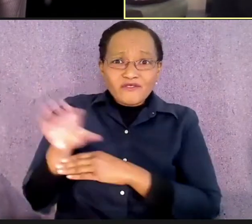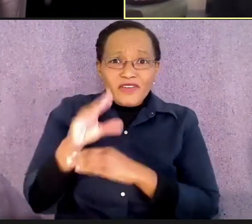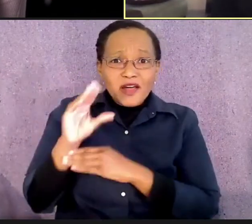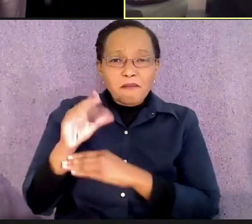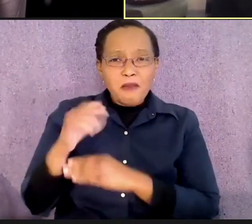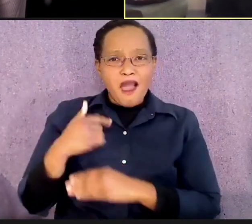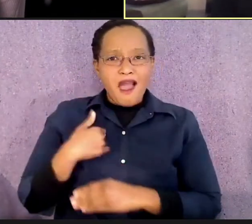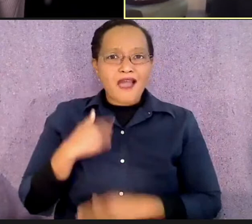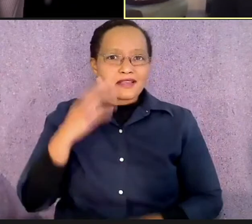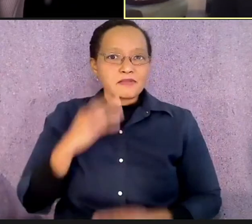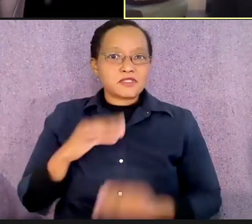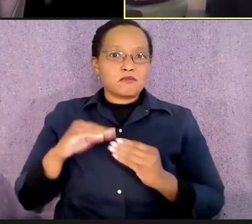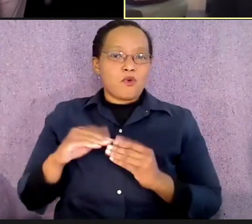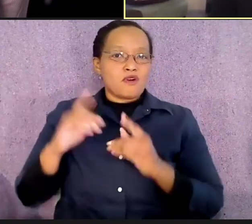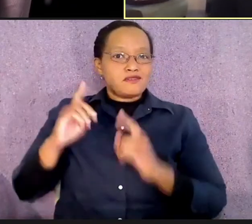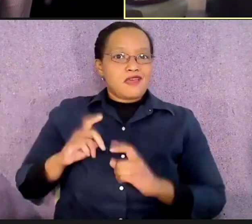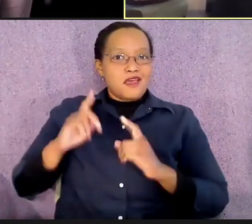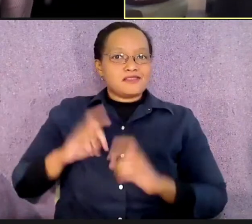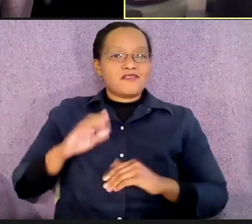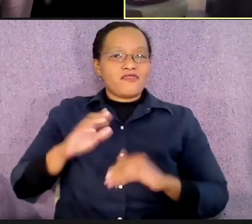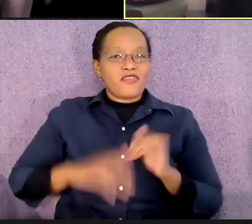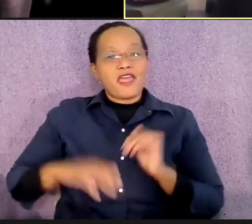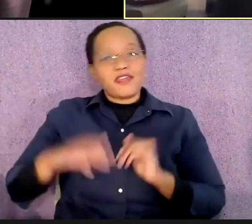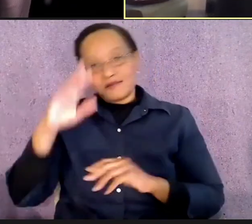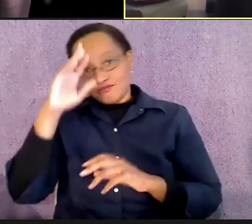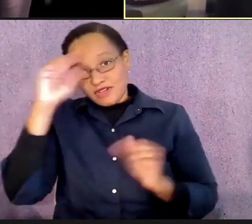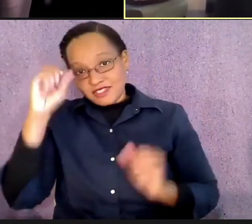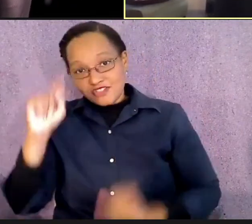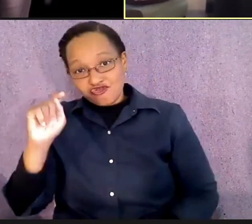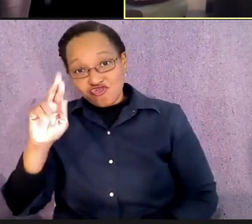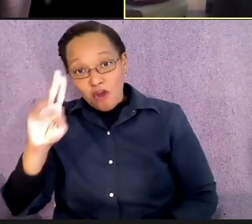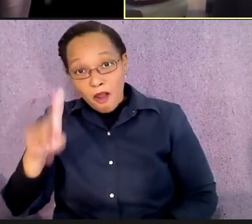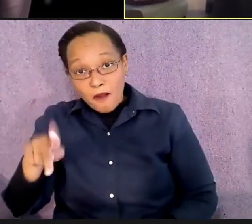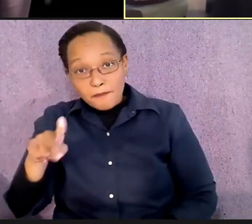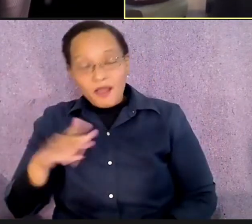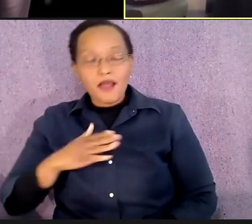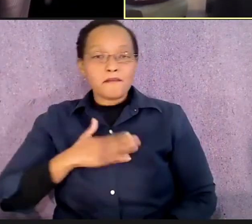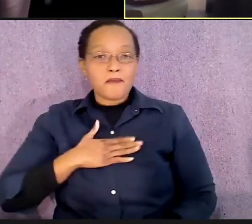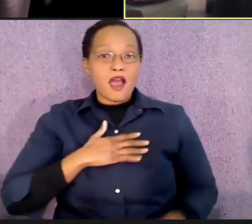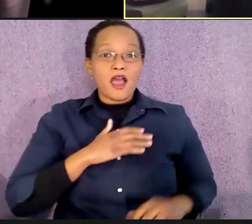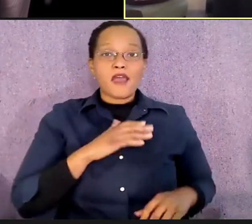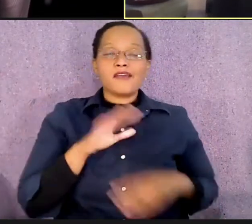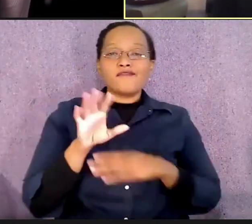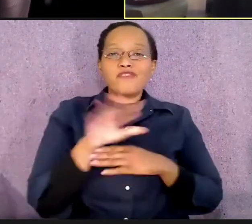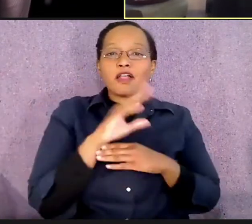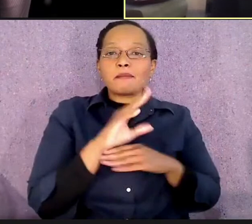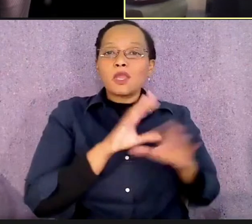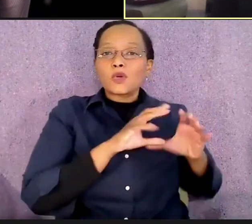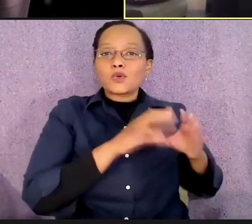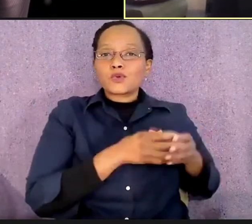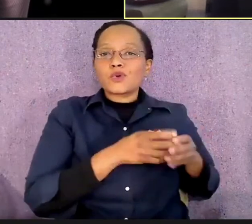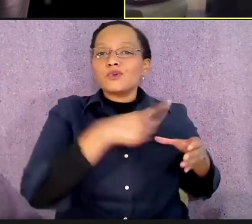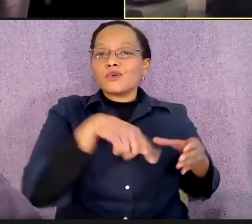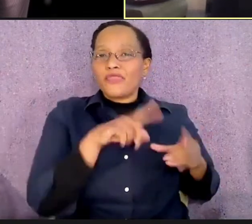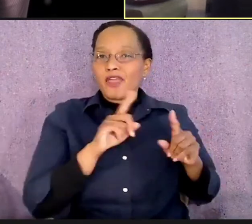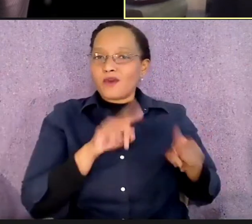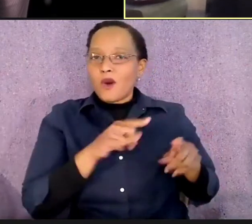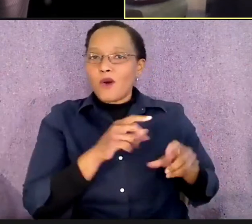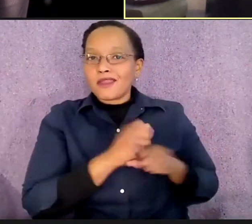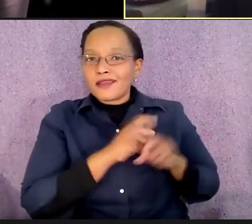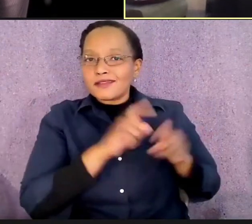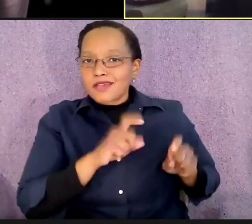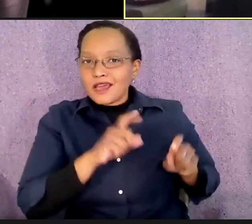Trump. I get tested quite often. And the crew gets tested, but we also are interacting with people we test